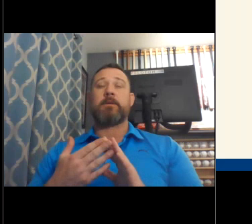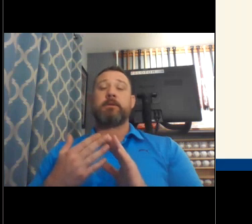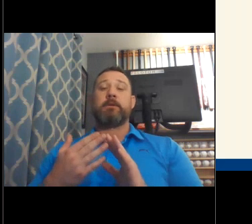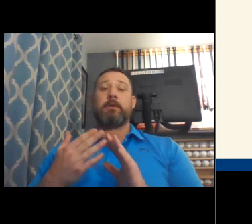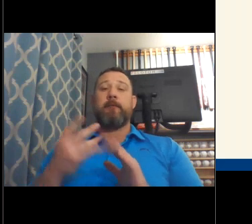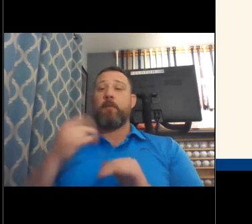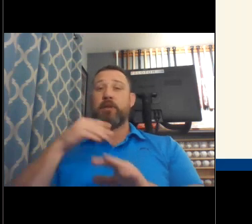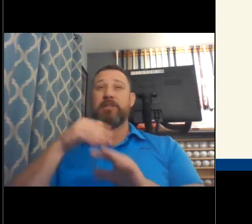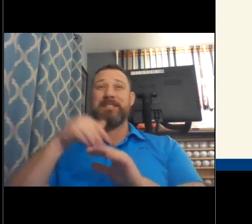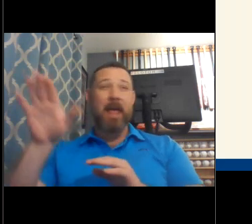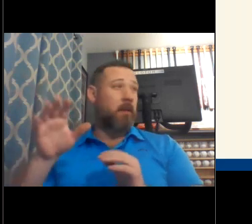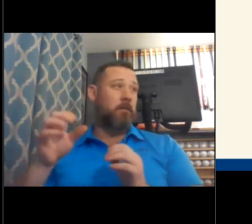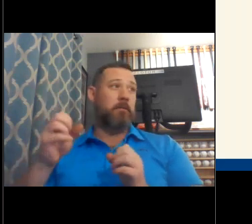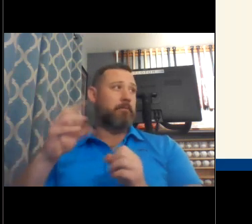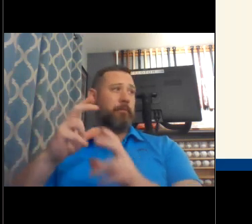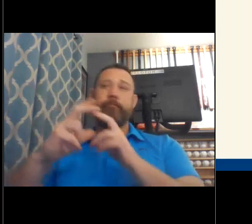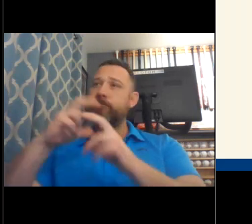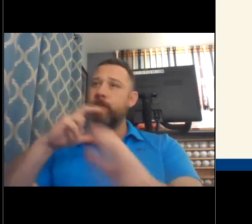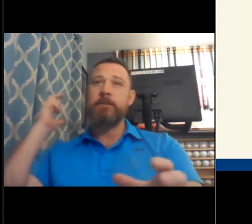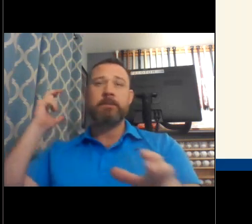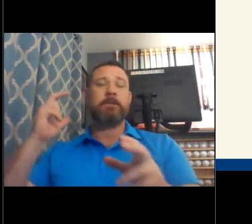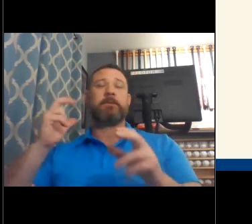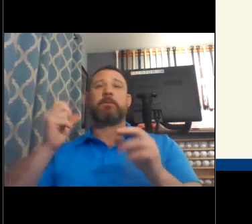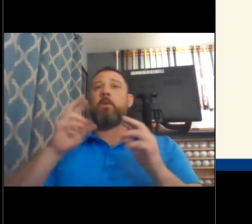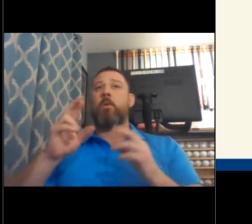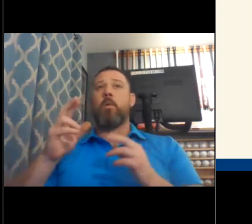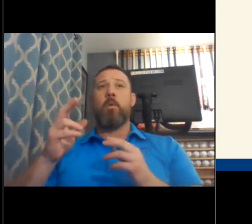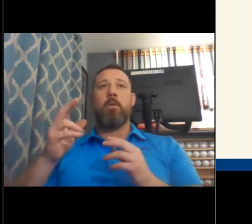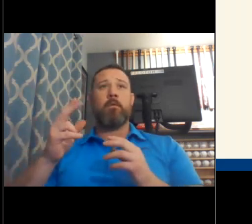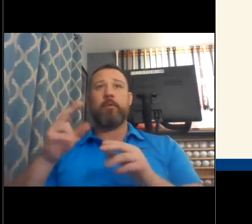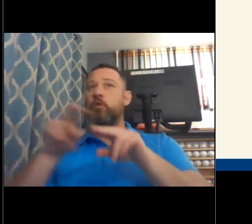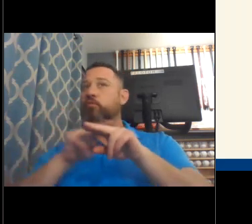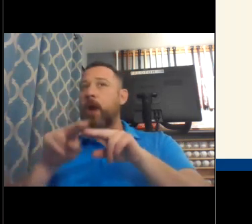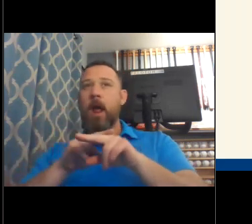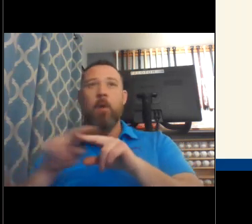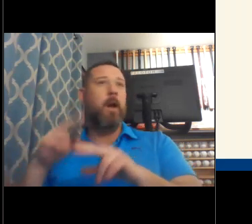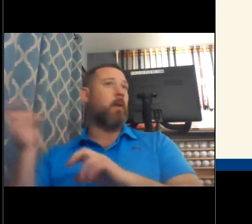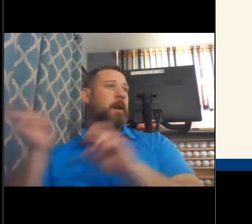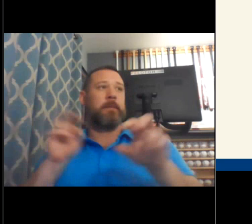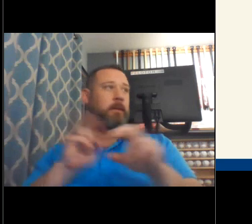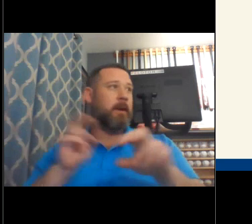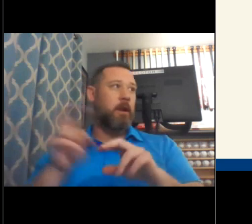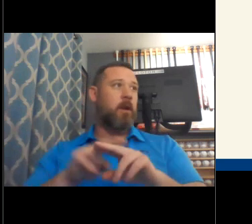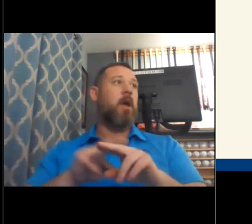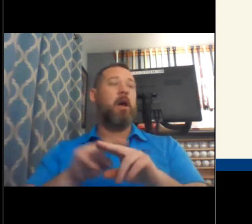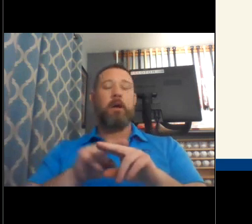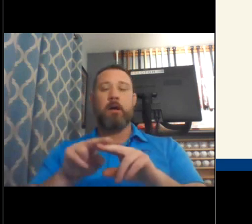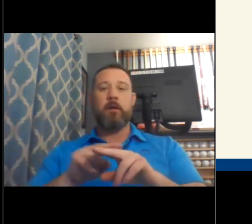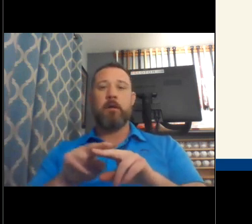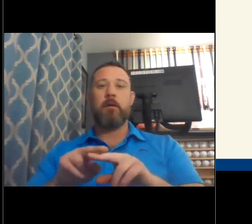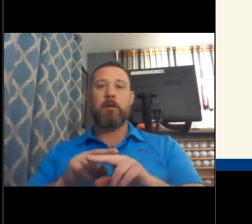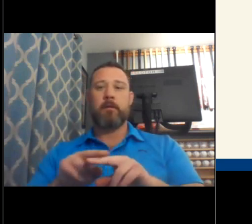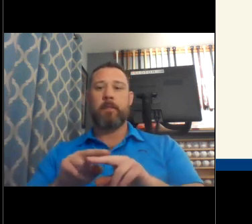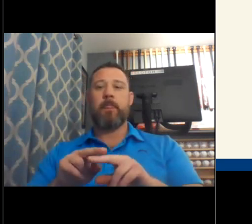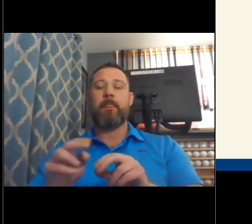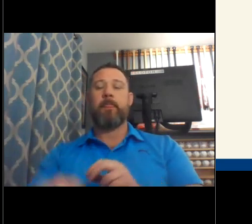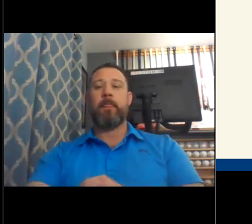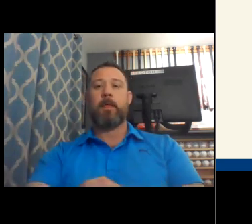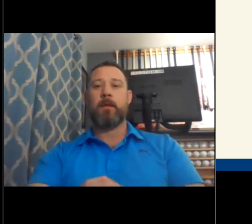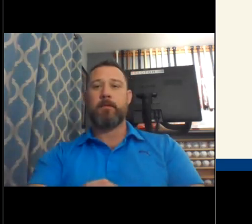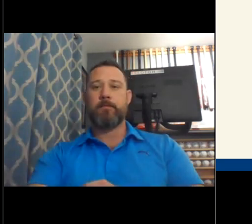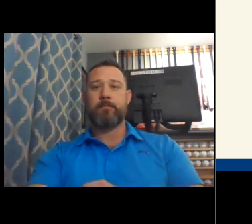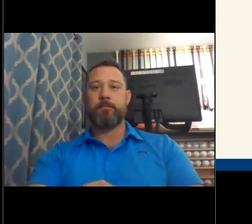you know, a significant amount of buses, or if we could, if there's a railway there where we could get people on trains and get them out of there, a lot